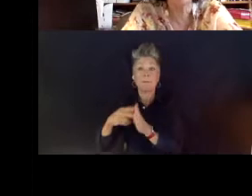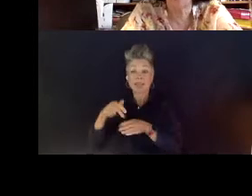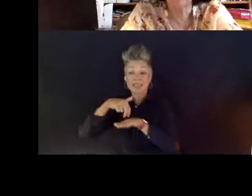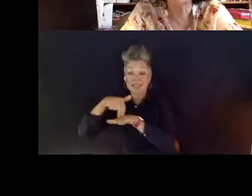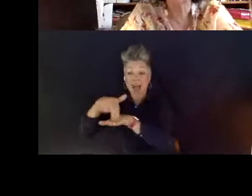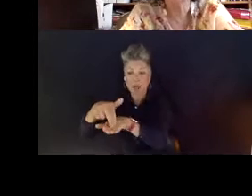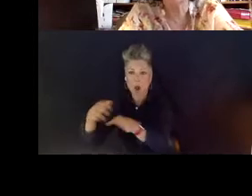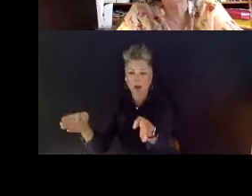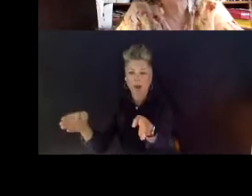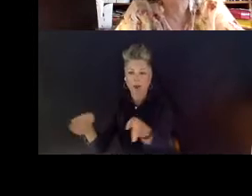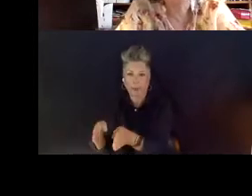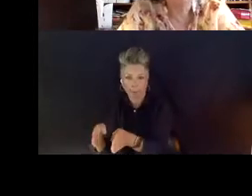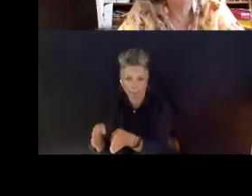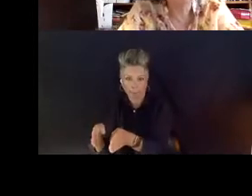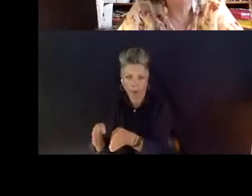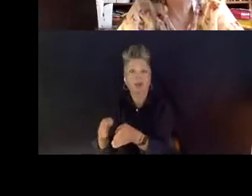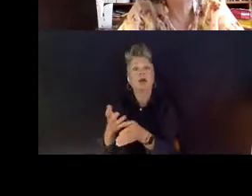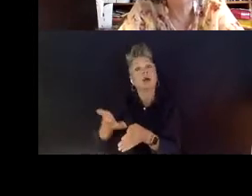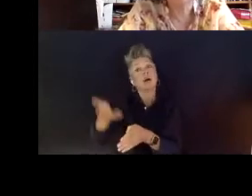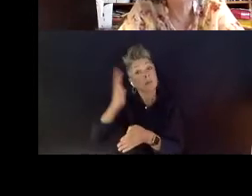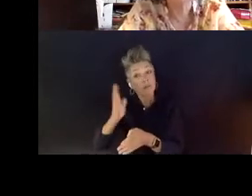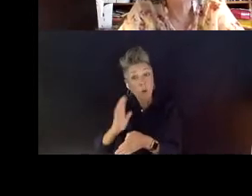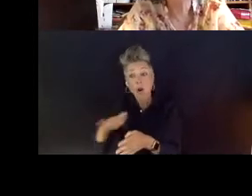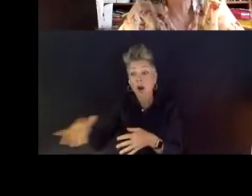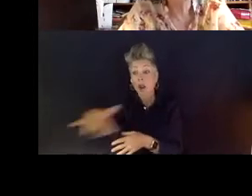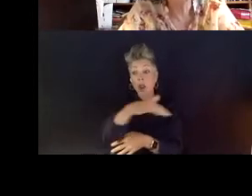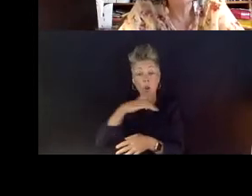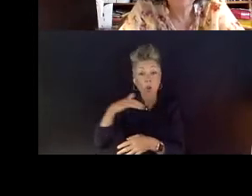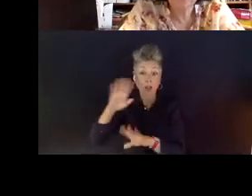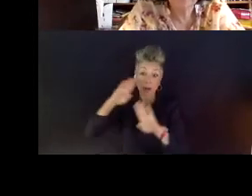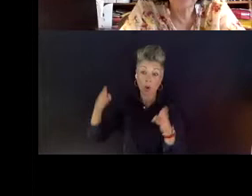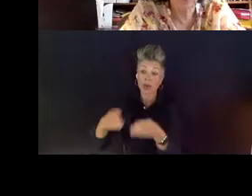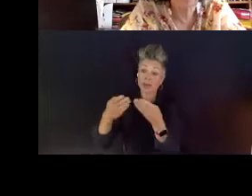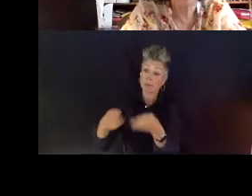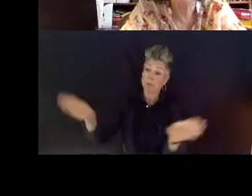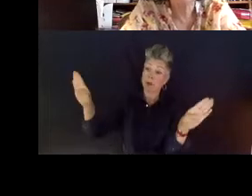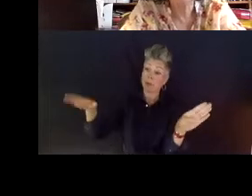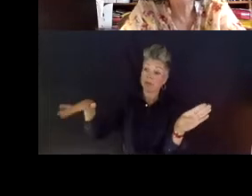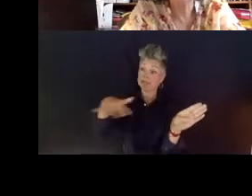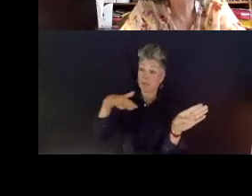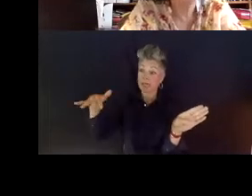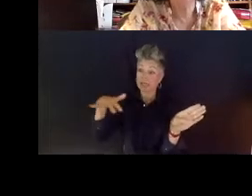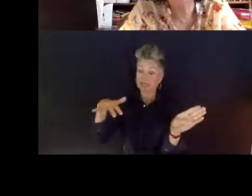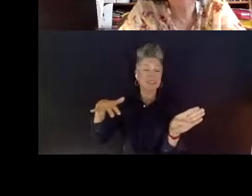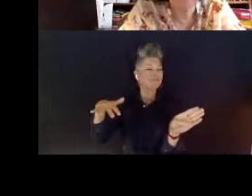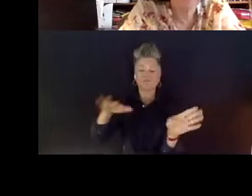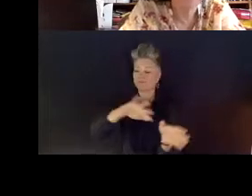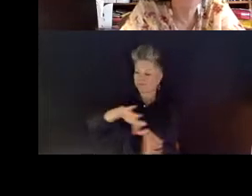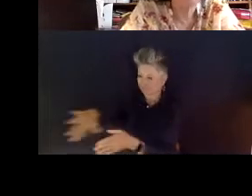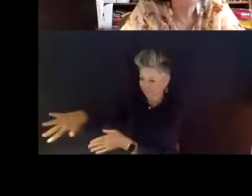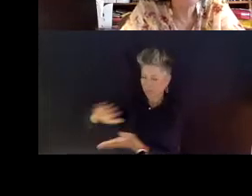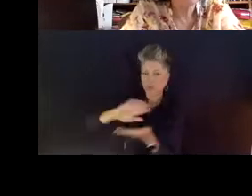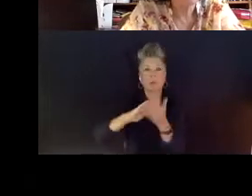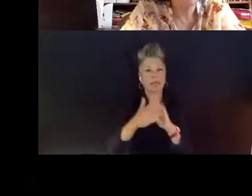a locally oriented public space to a transportation corridor, to a transportation